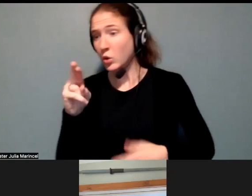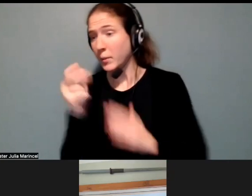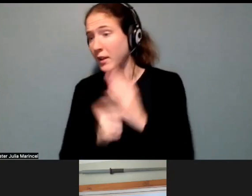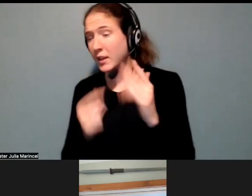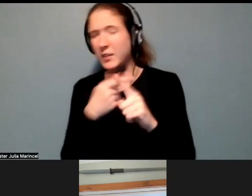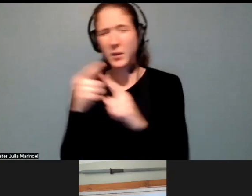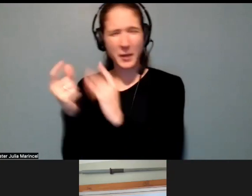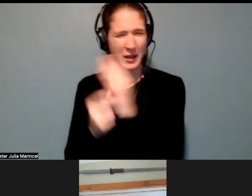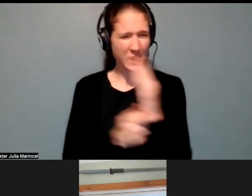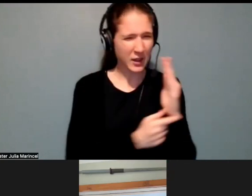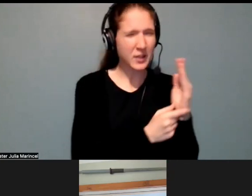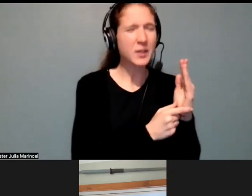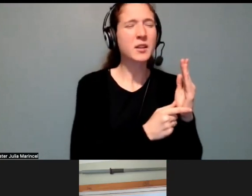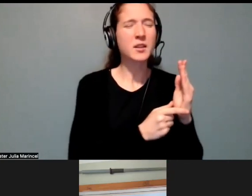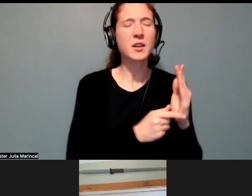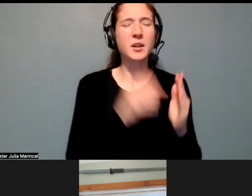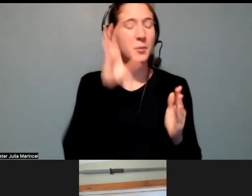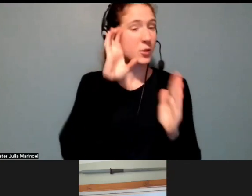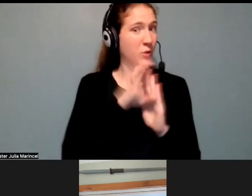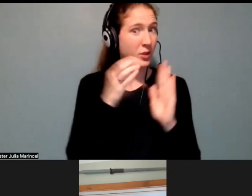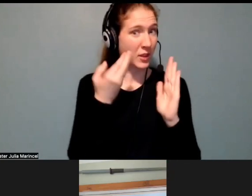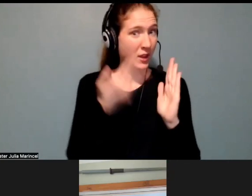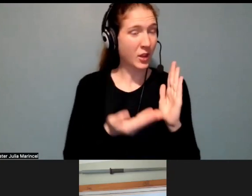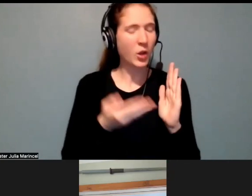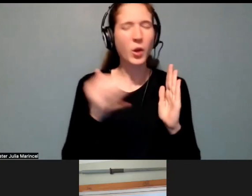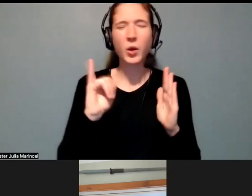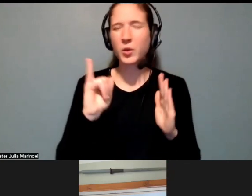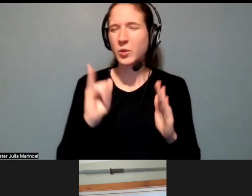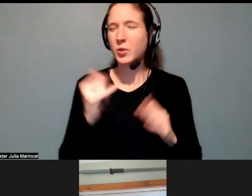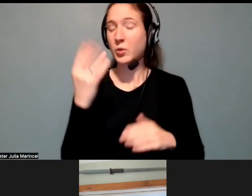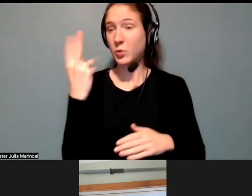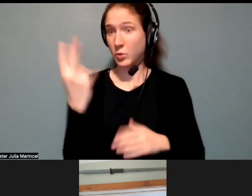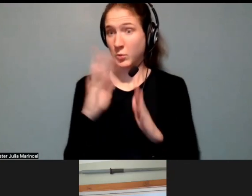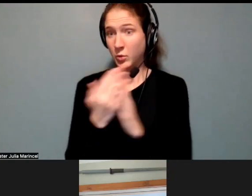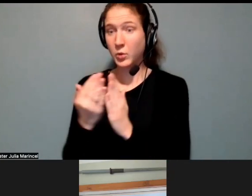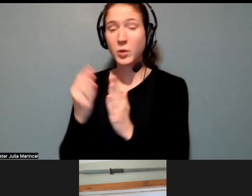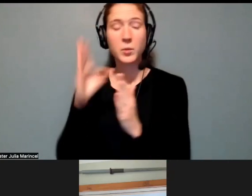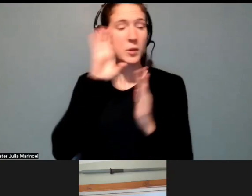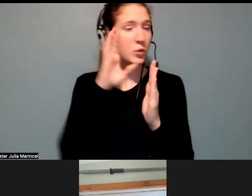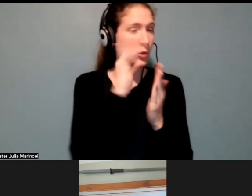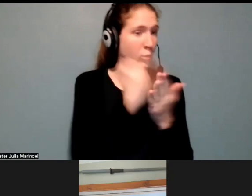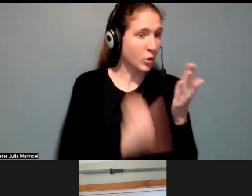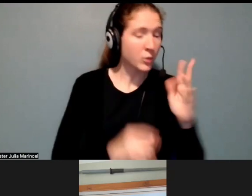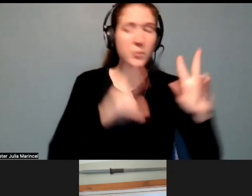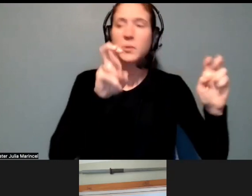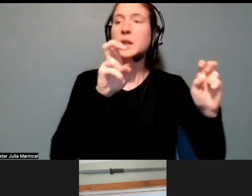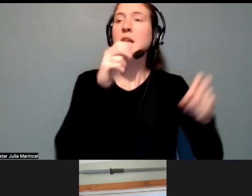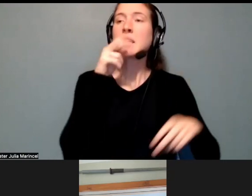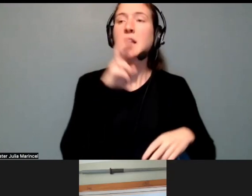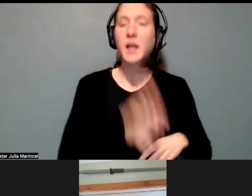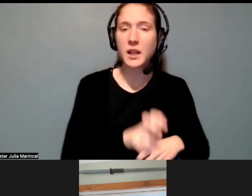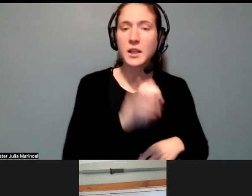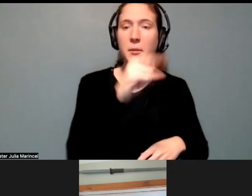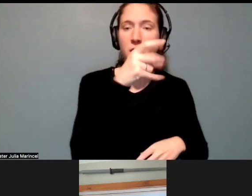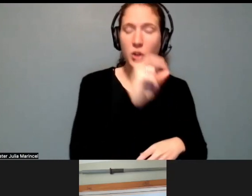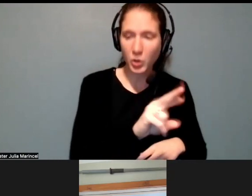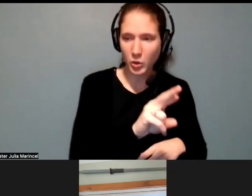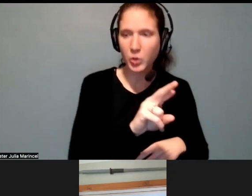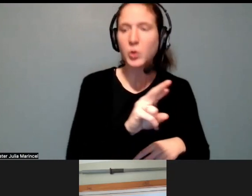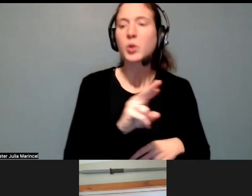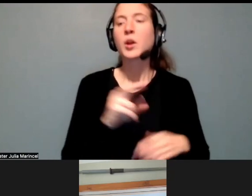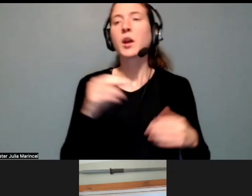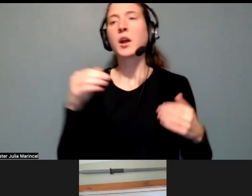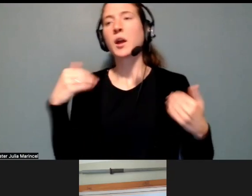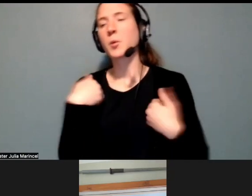publications, and has illustrated two books, The Snake and the Salamander, Reptiles and Amphibians from Maine to Virginia, and Freshwater Fish